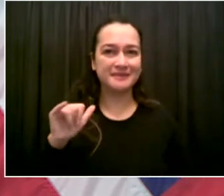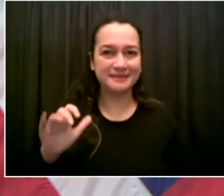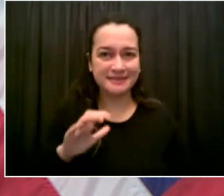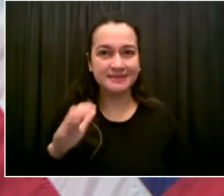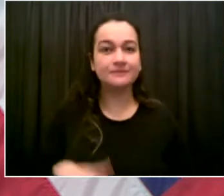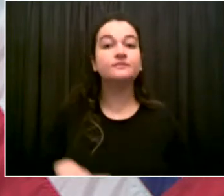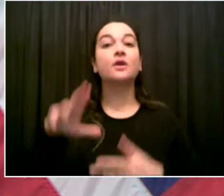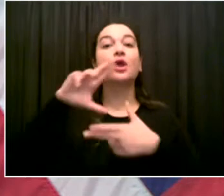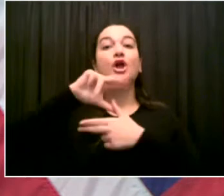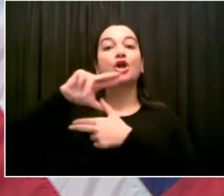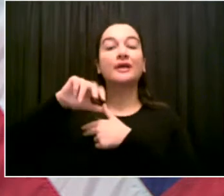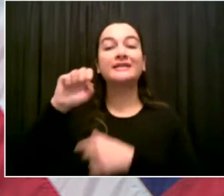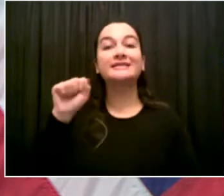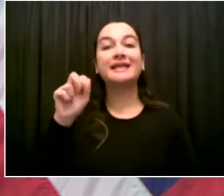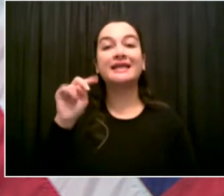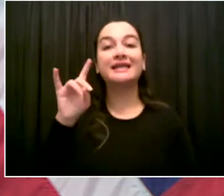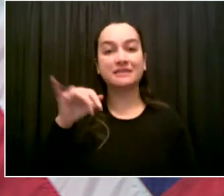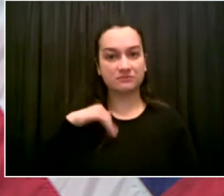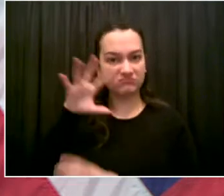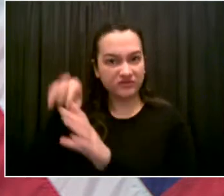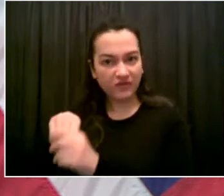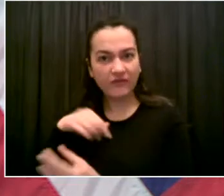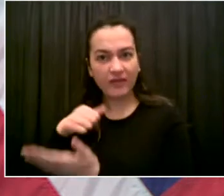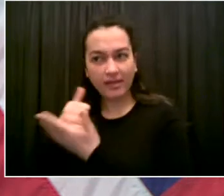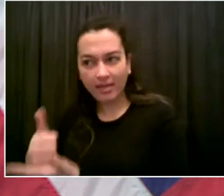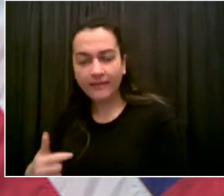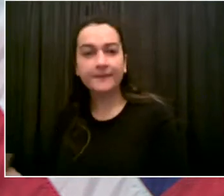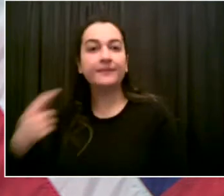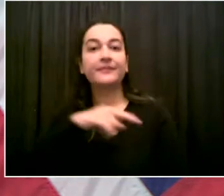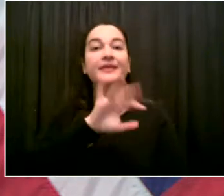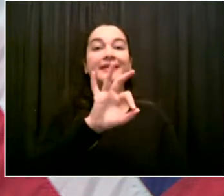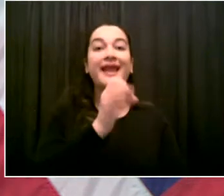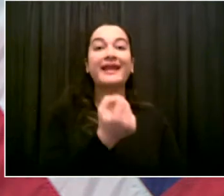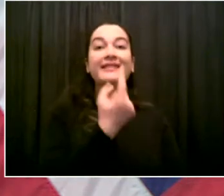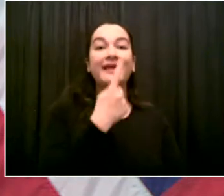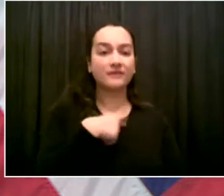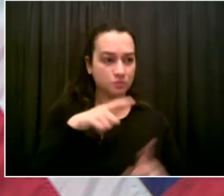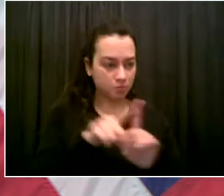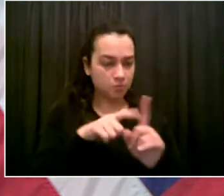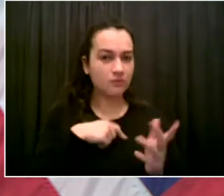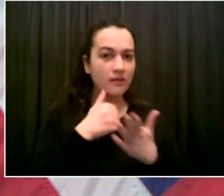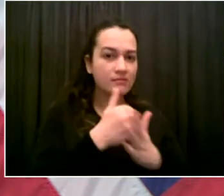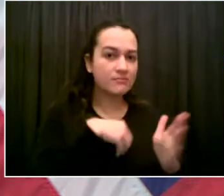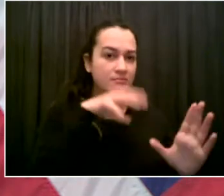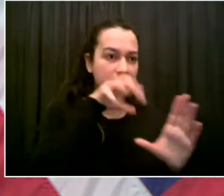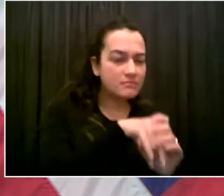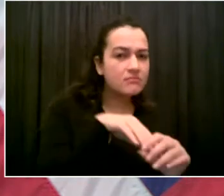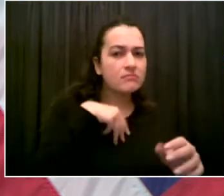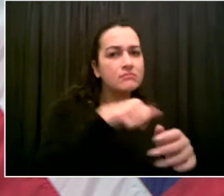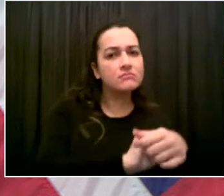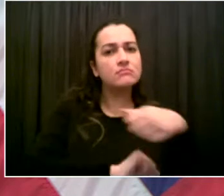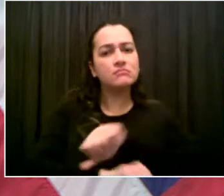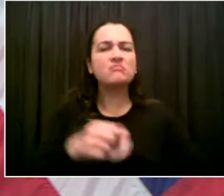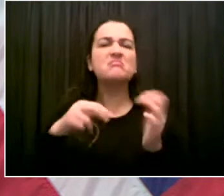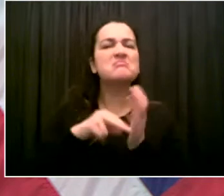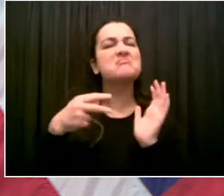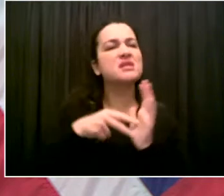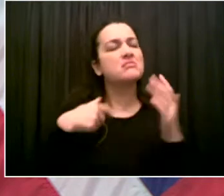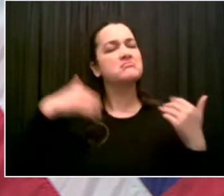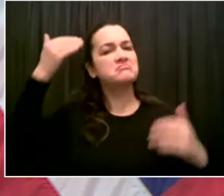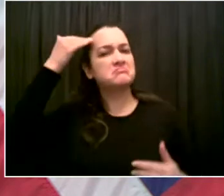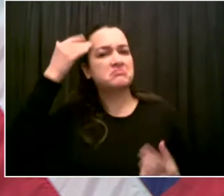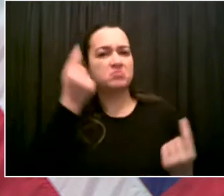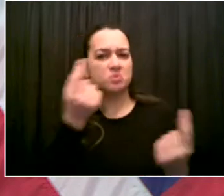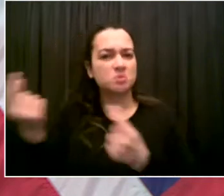I've seen the worst that can happen, but I've always brought out the best in us. But it's always brought back the best in us. The strength and resilience of my fellow